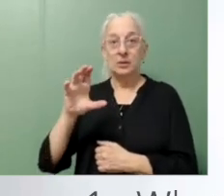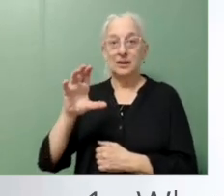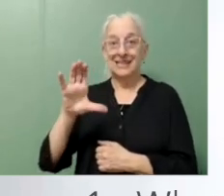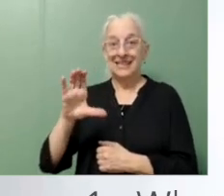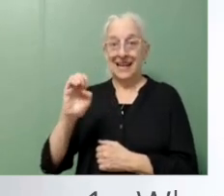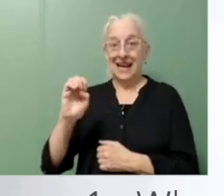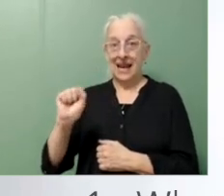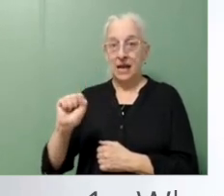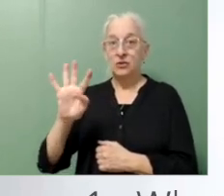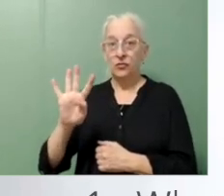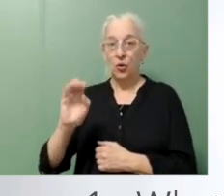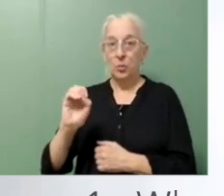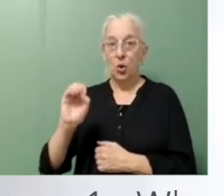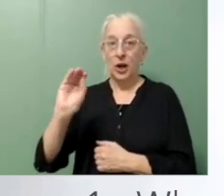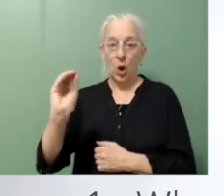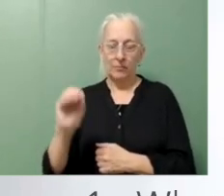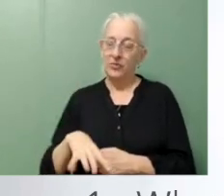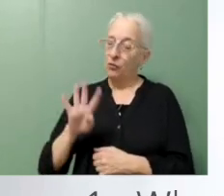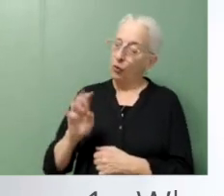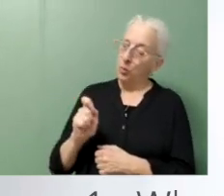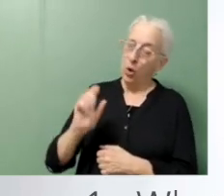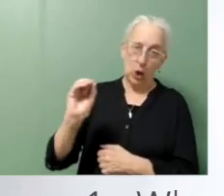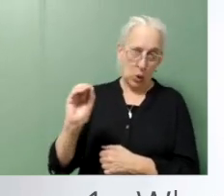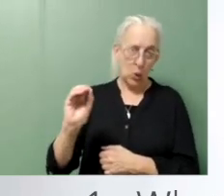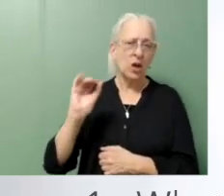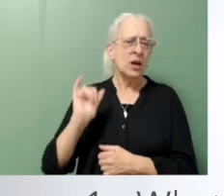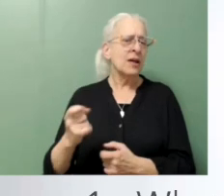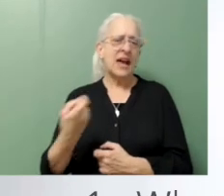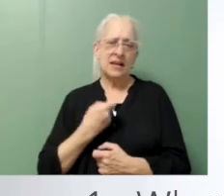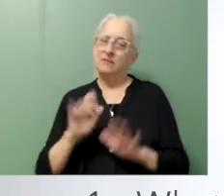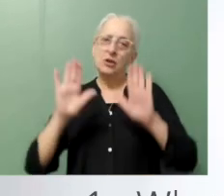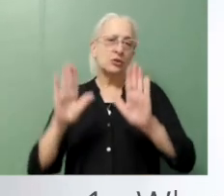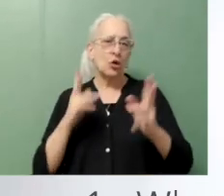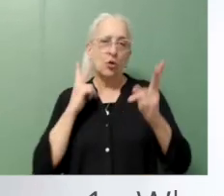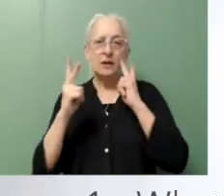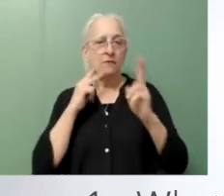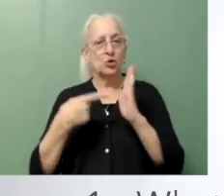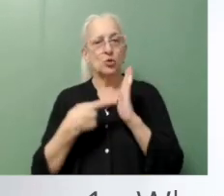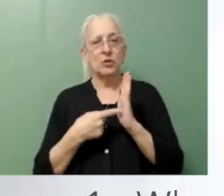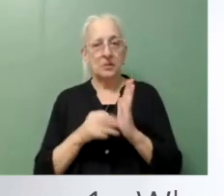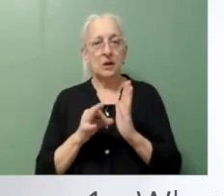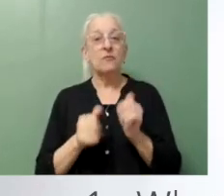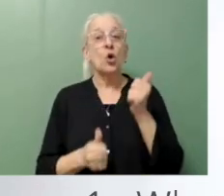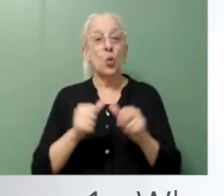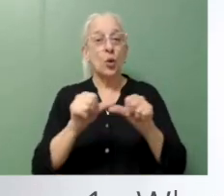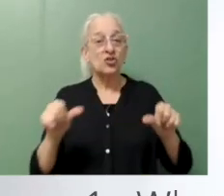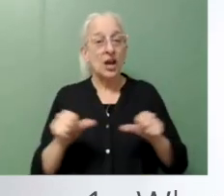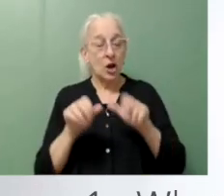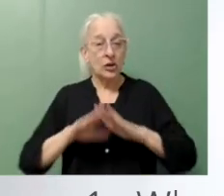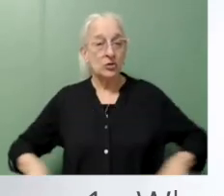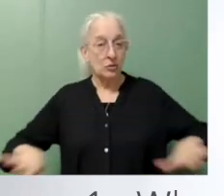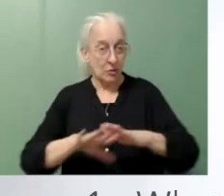is a great way to gives us a visual representation of which areas amongst the state, as well